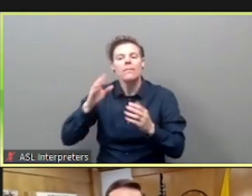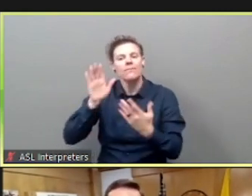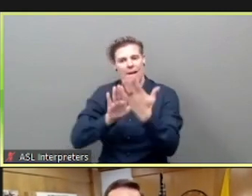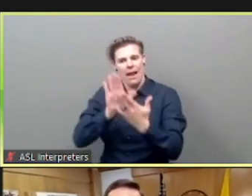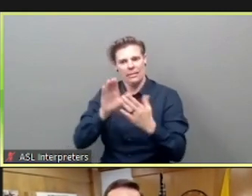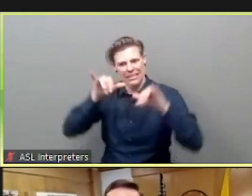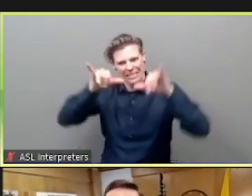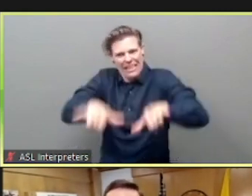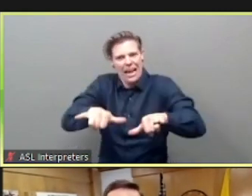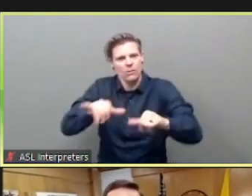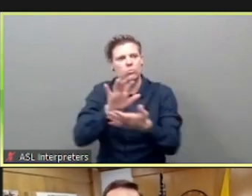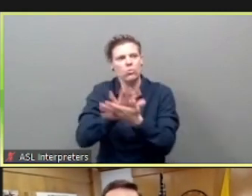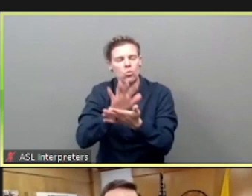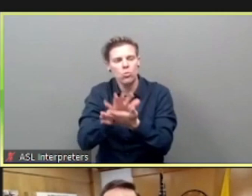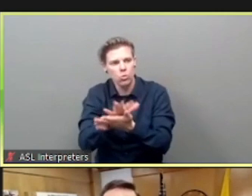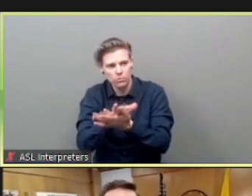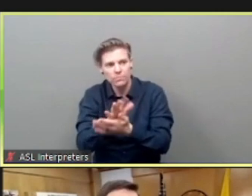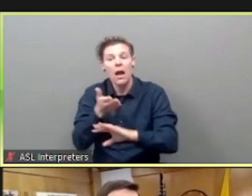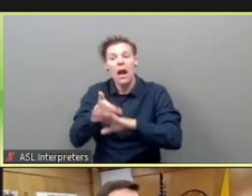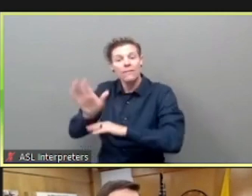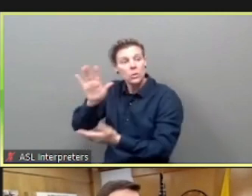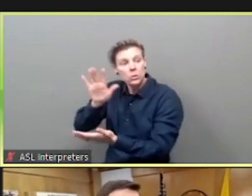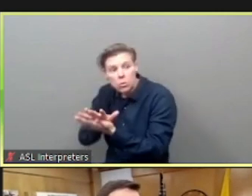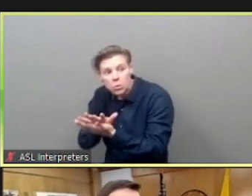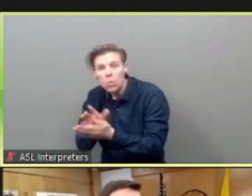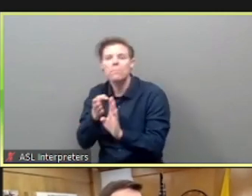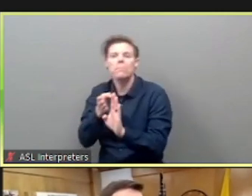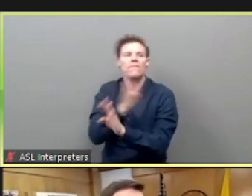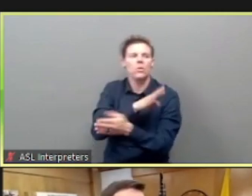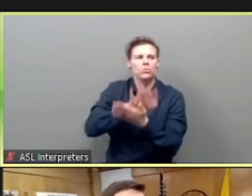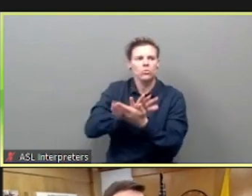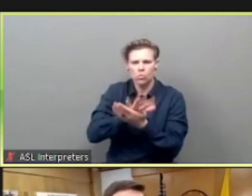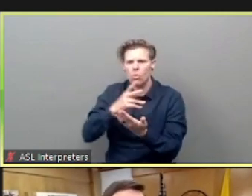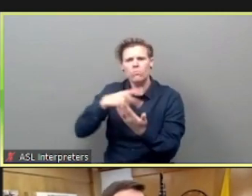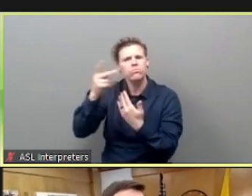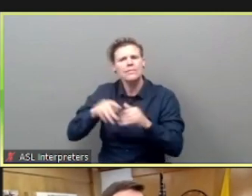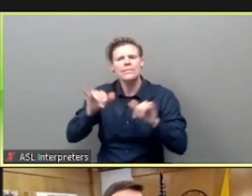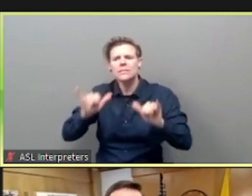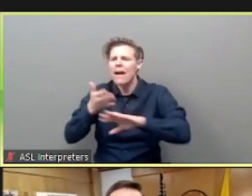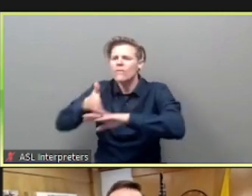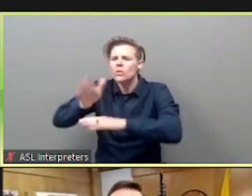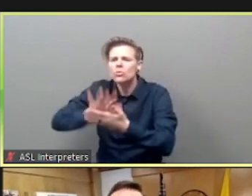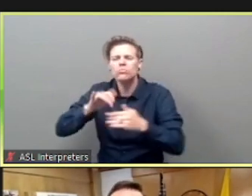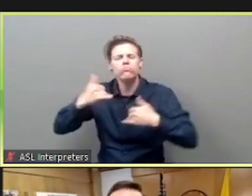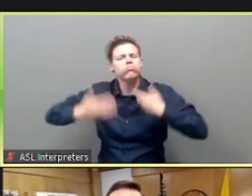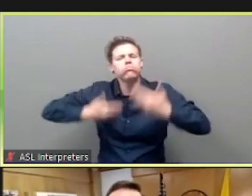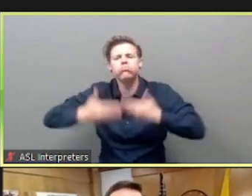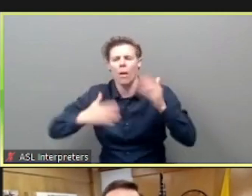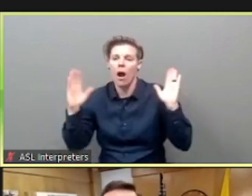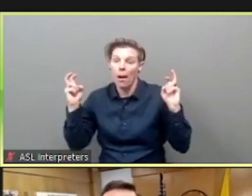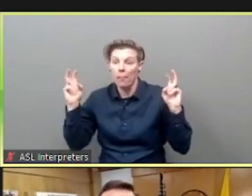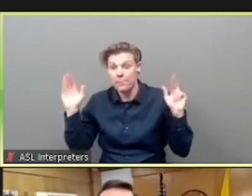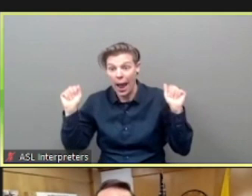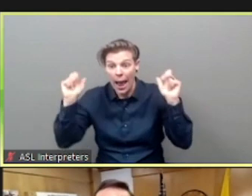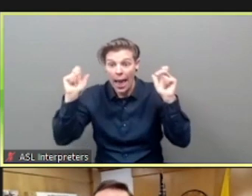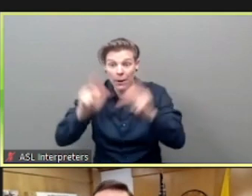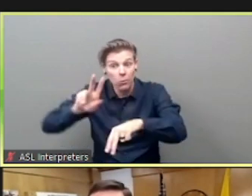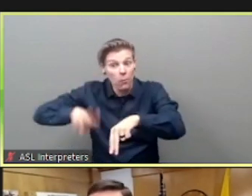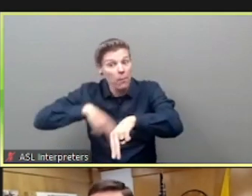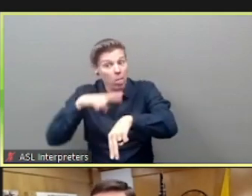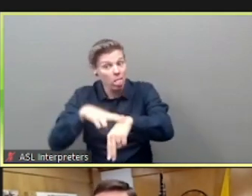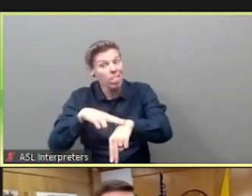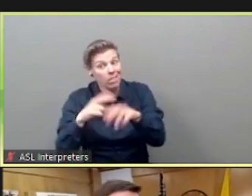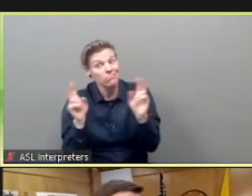before school programs, students and staff can still participate in that, aftercare programs, and all those